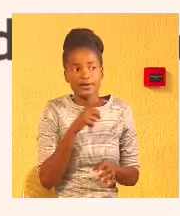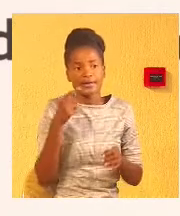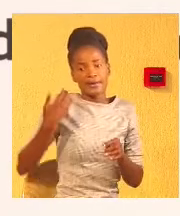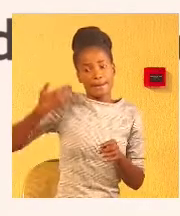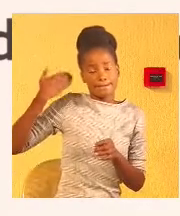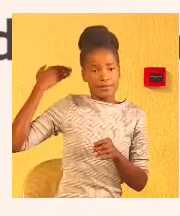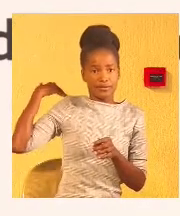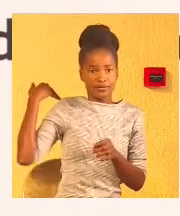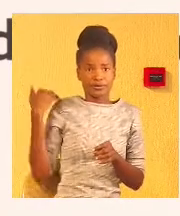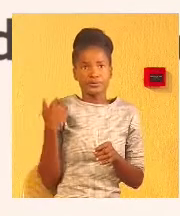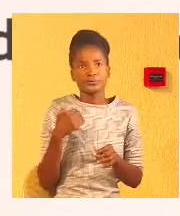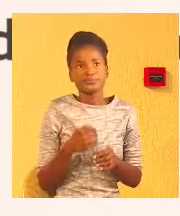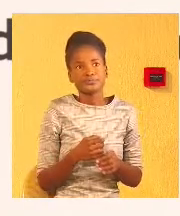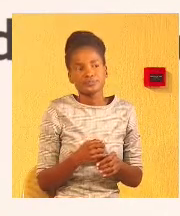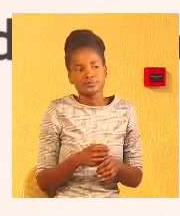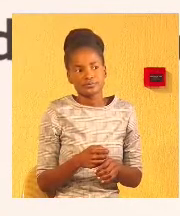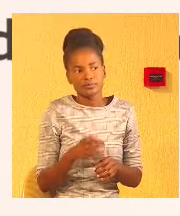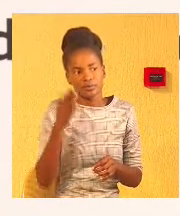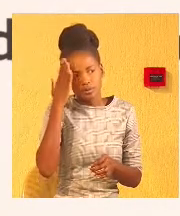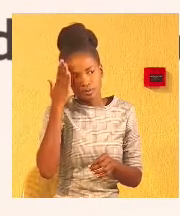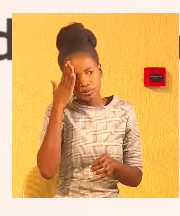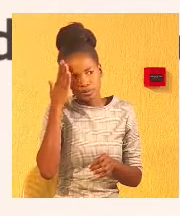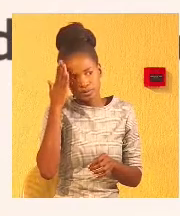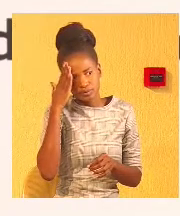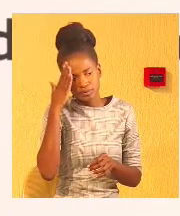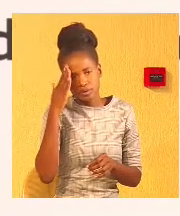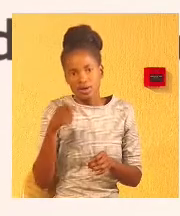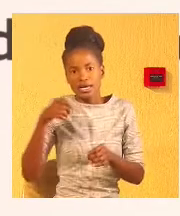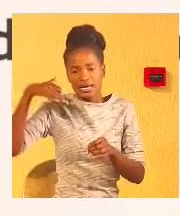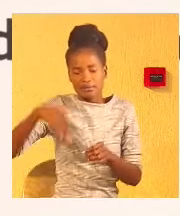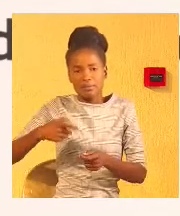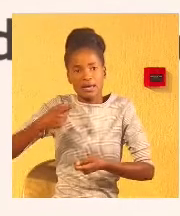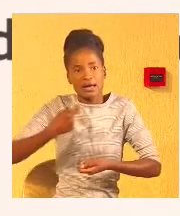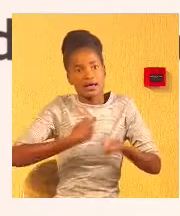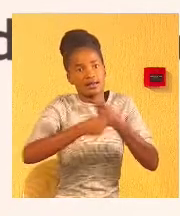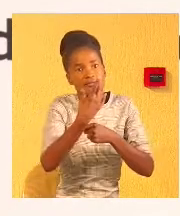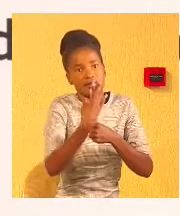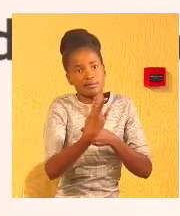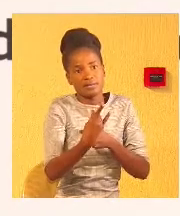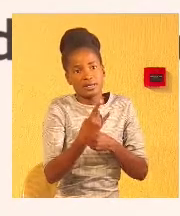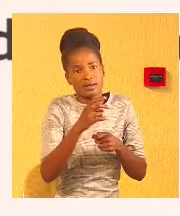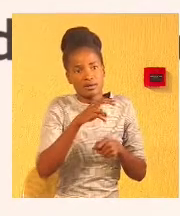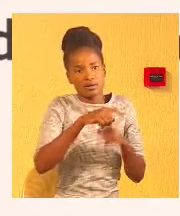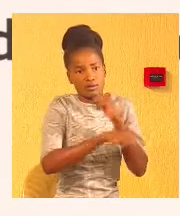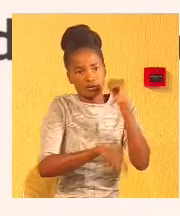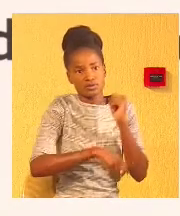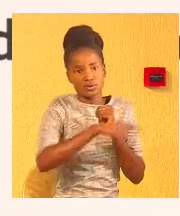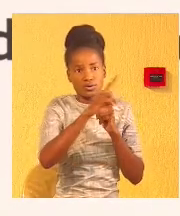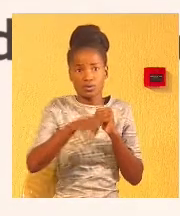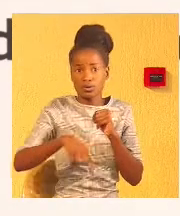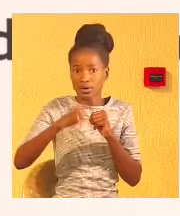past, whereas we used to get our meat to Norway, which is our pristine market, where we fetch the highest